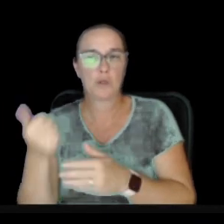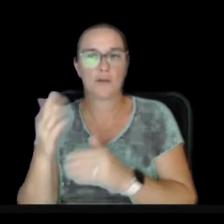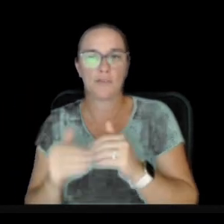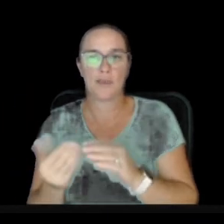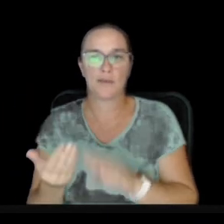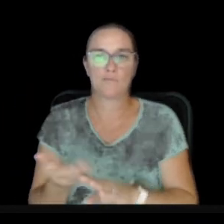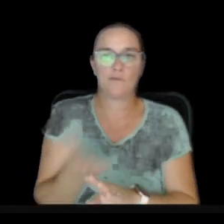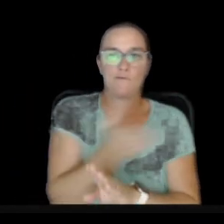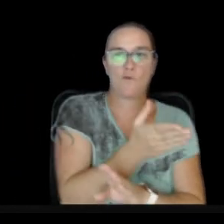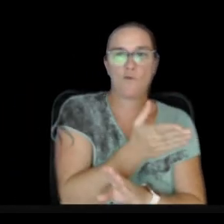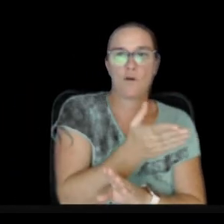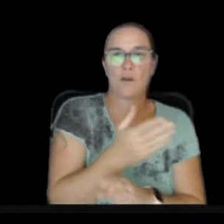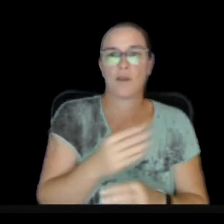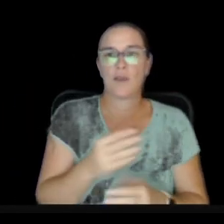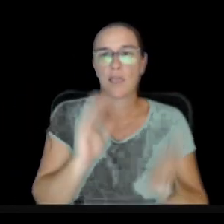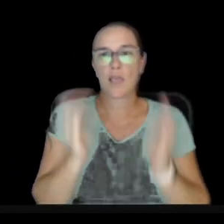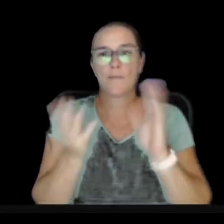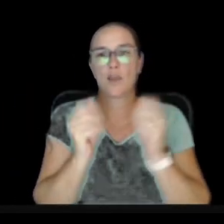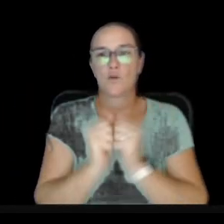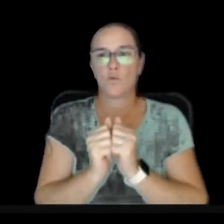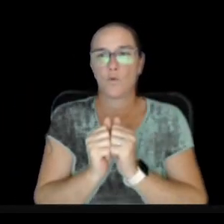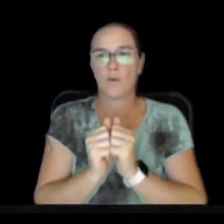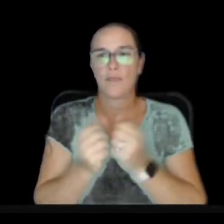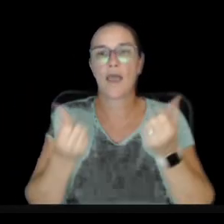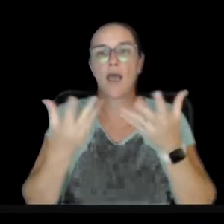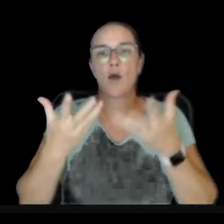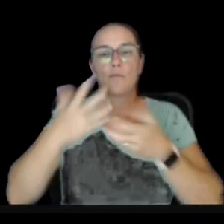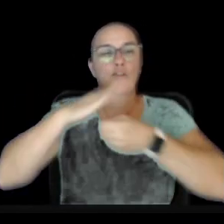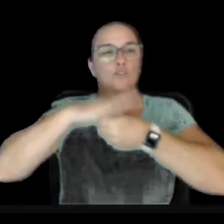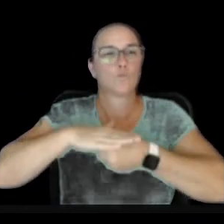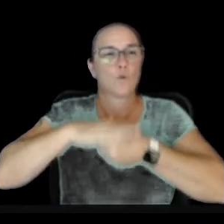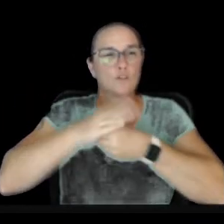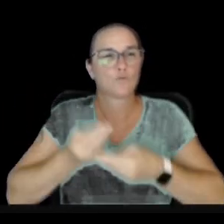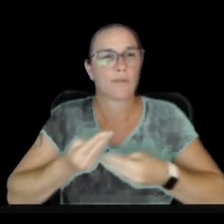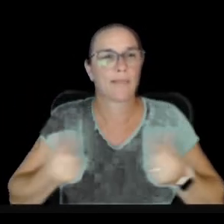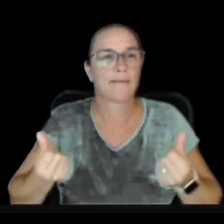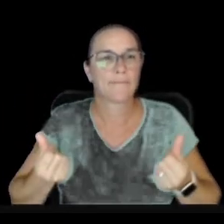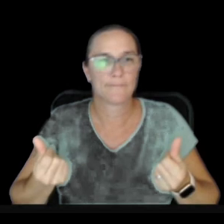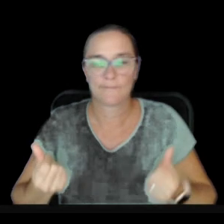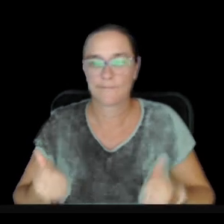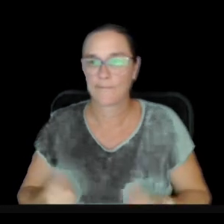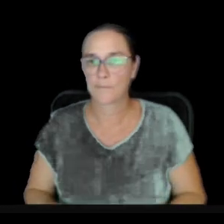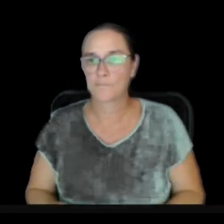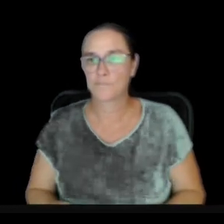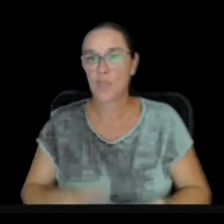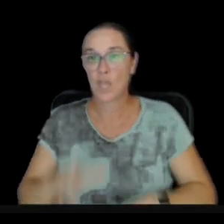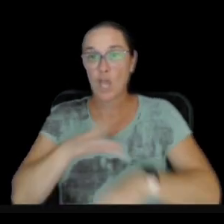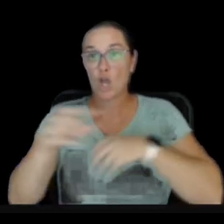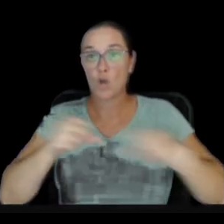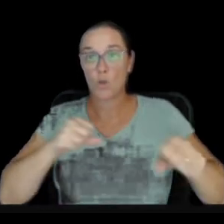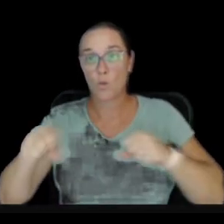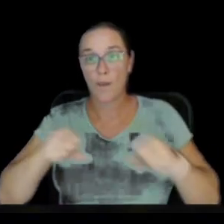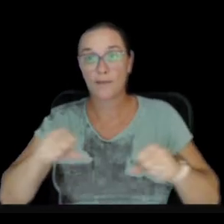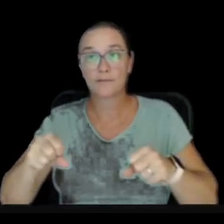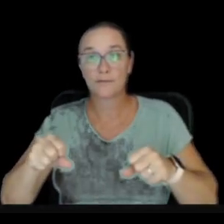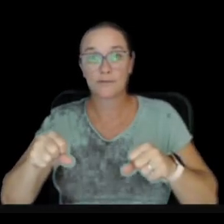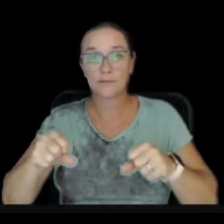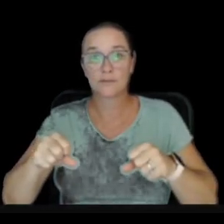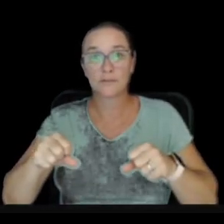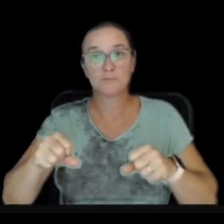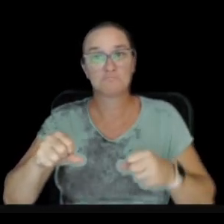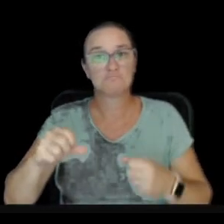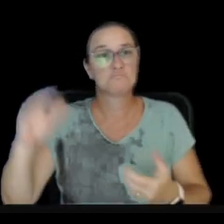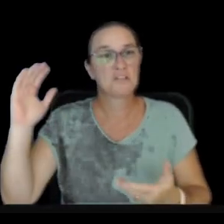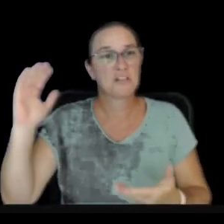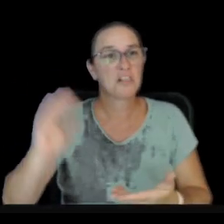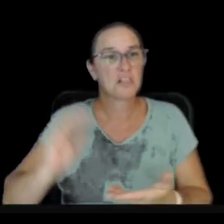episodes as far as the depth of relief of pressure underground. Earthquakes have been fairly low in the